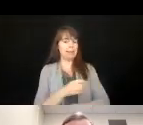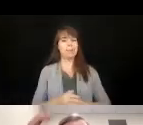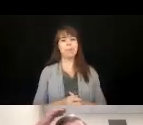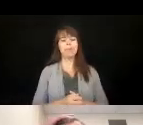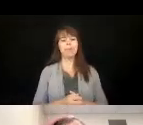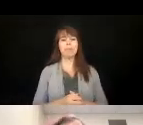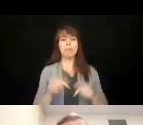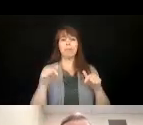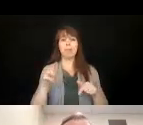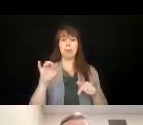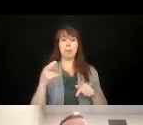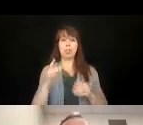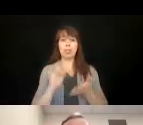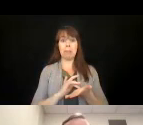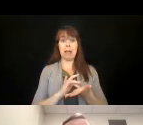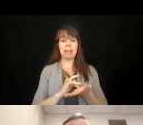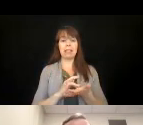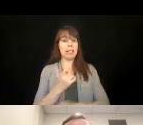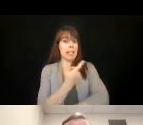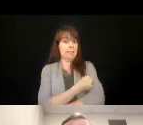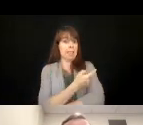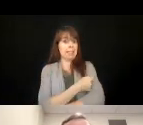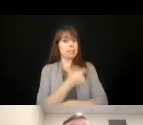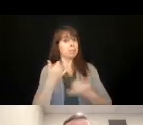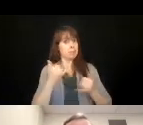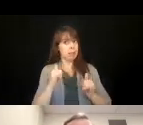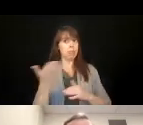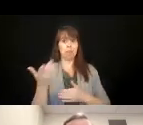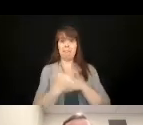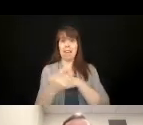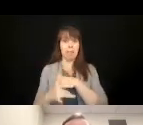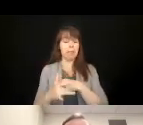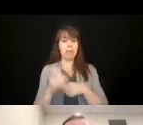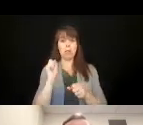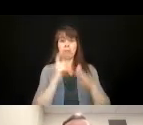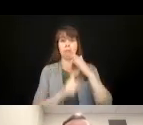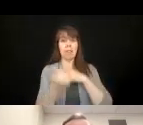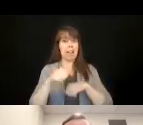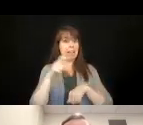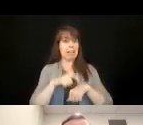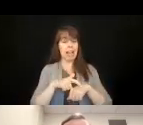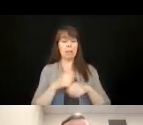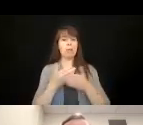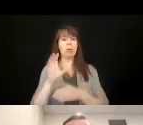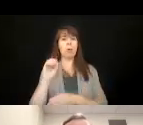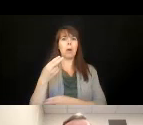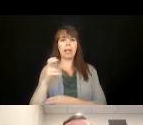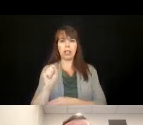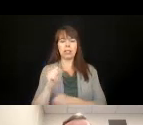Here at Michigan Medicine, vaccination continues to be available with walk-in appointments with occupational health services,